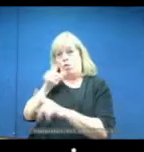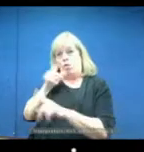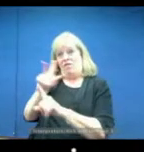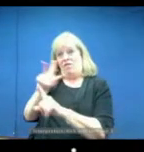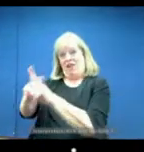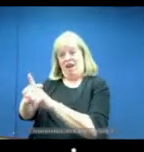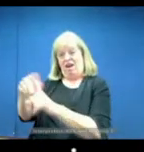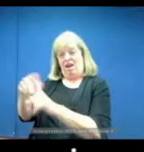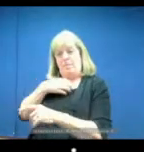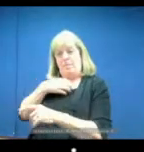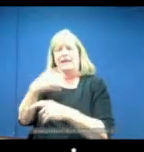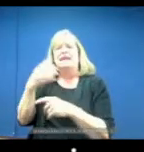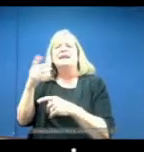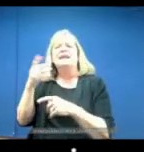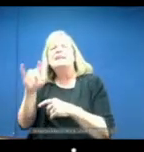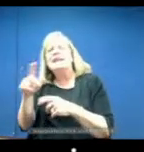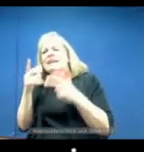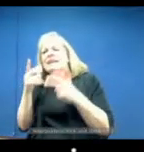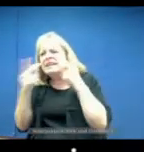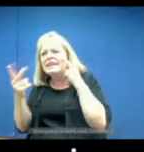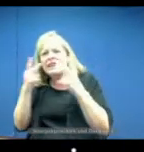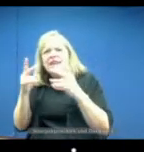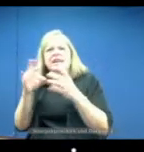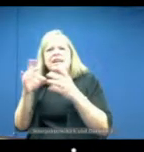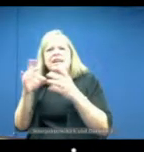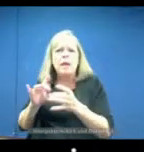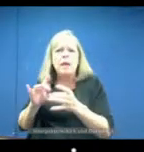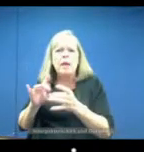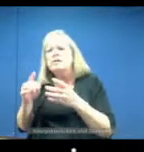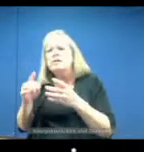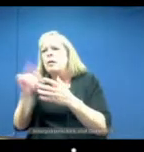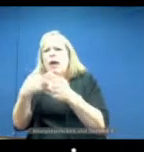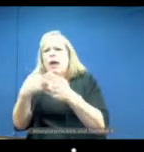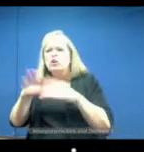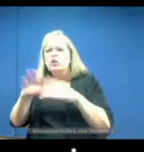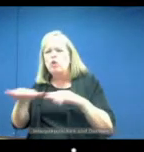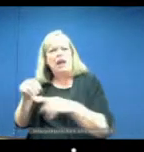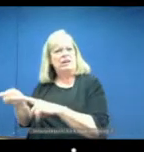about some children they had in common, and the petitioner got very upset.